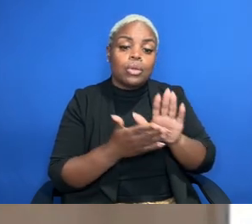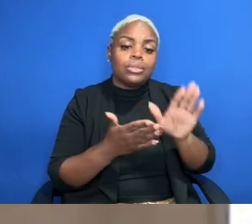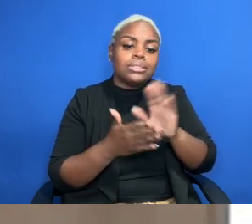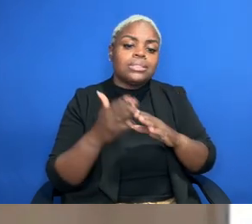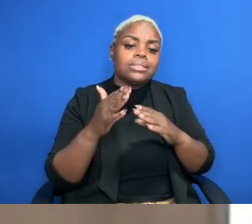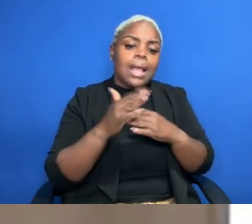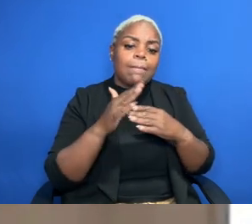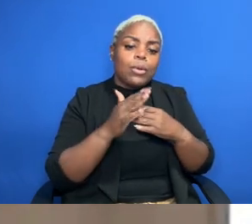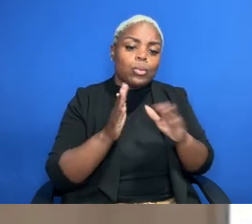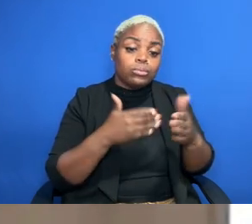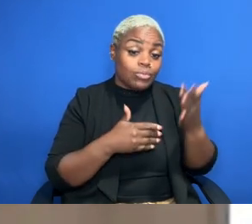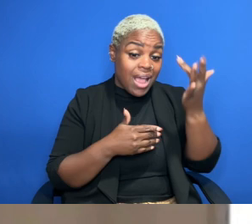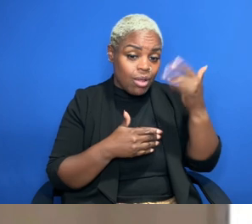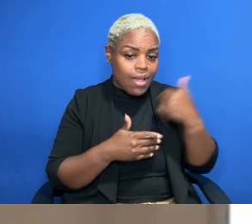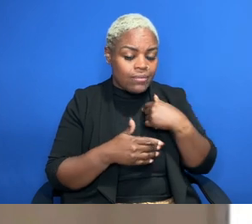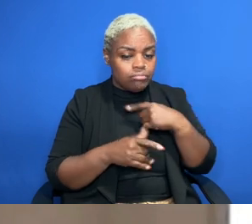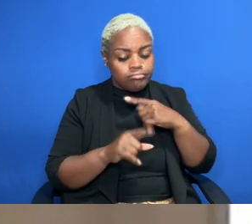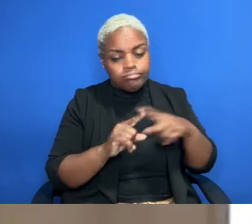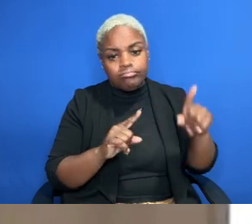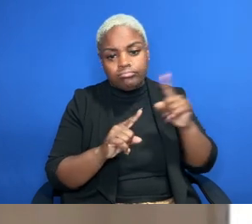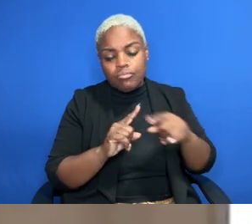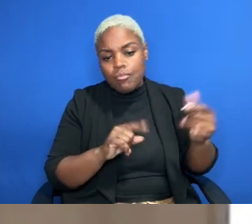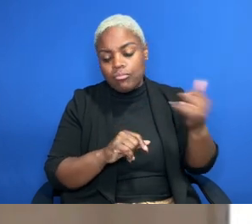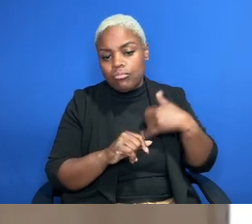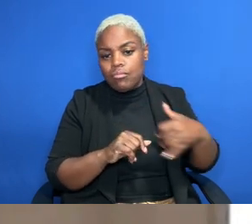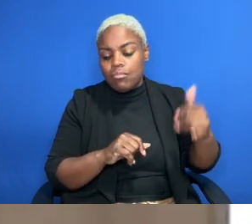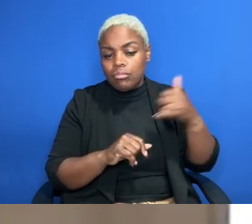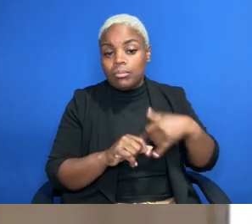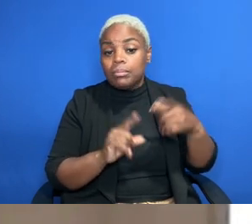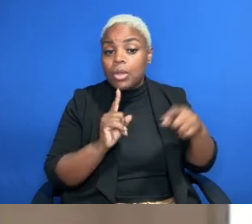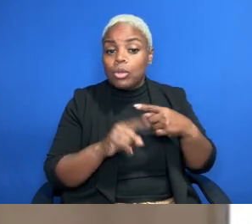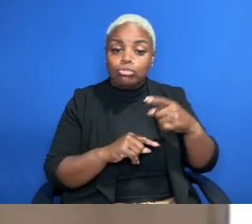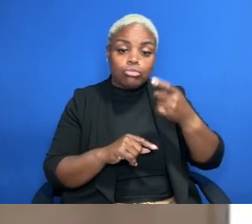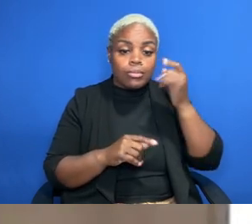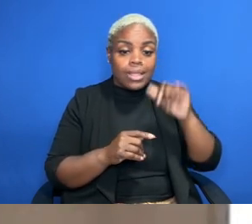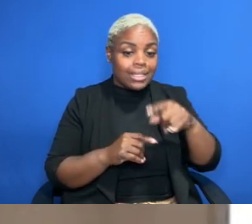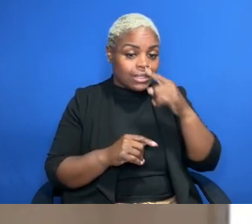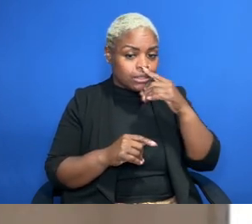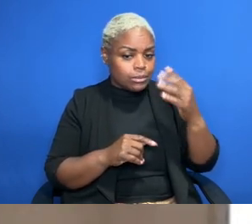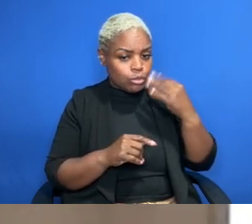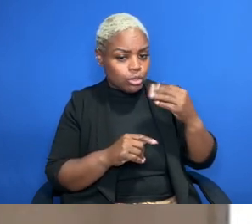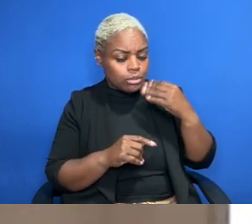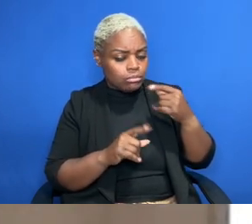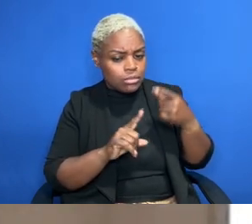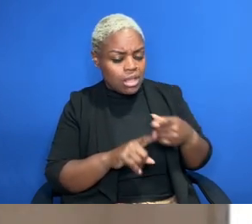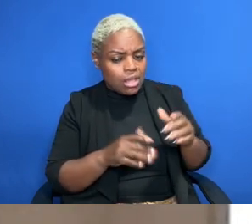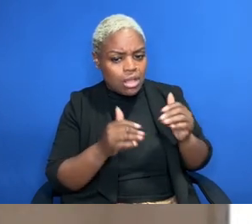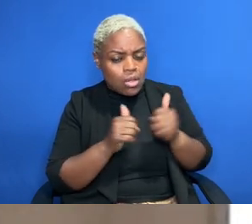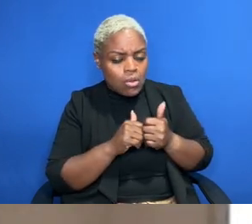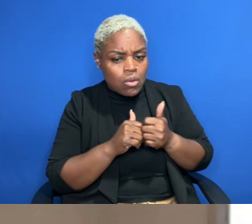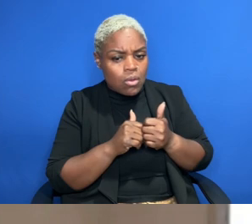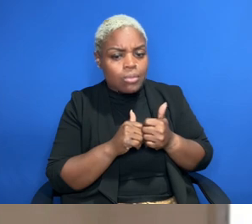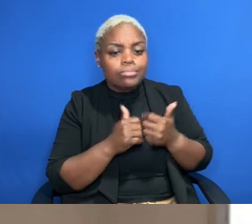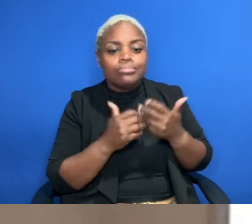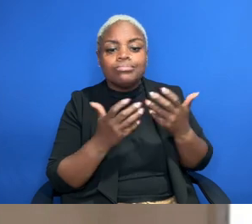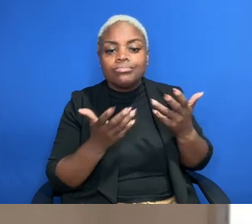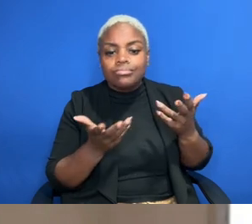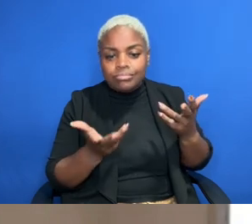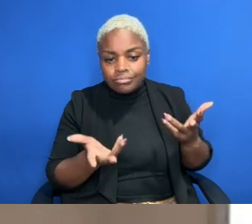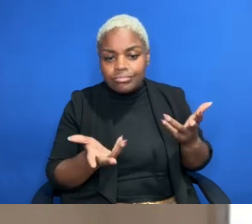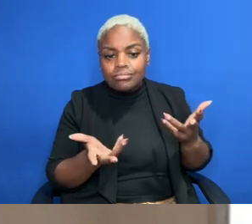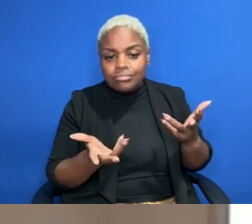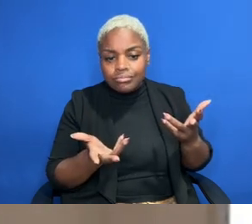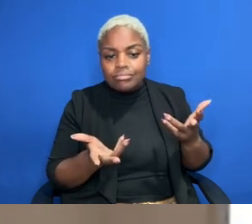schools around timeout rooms because we had multiple calls regarding trauma that kids were